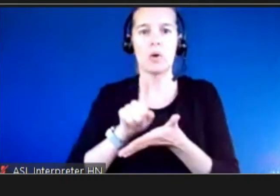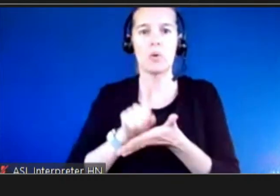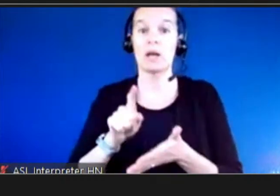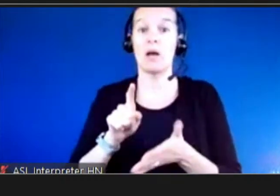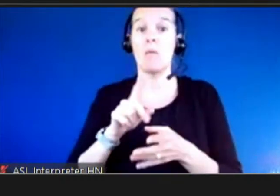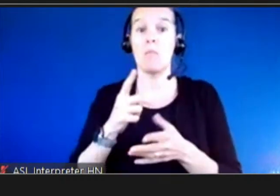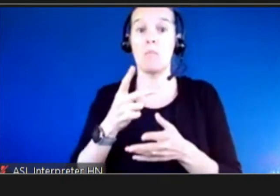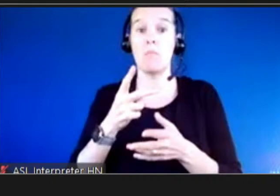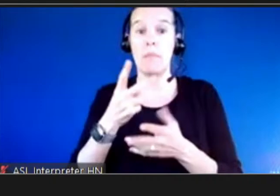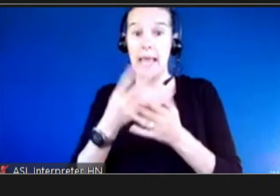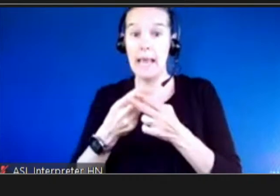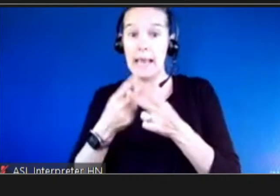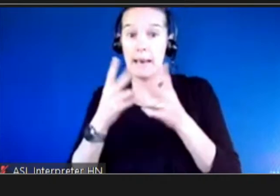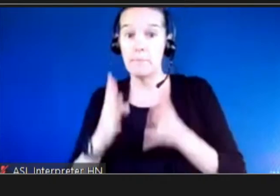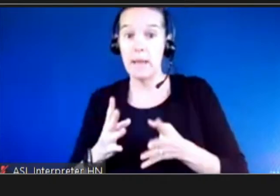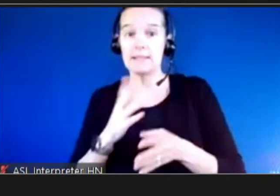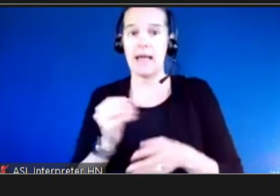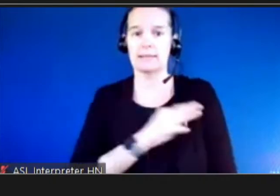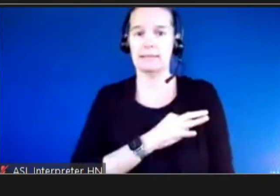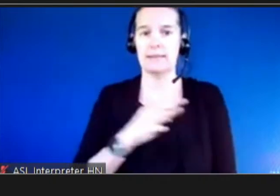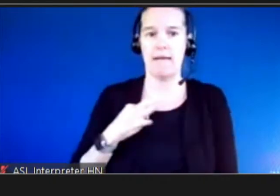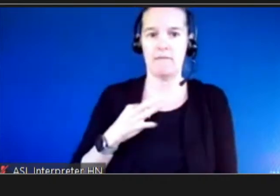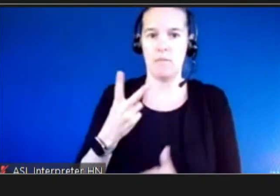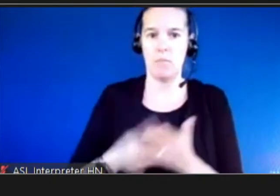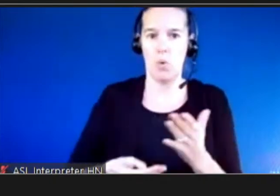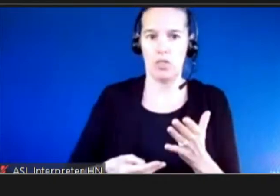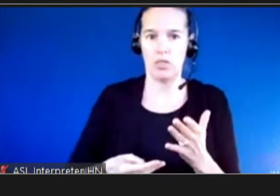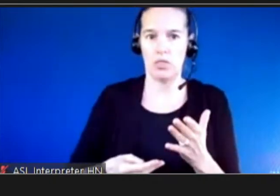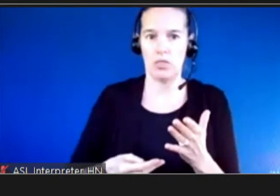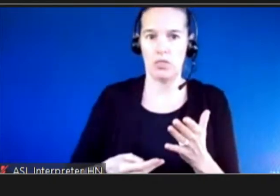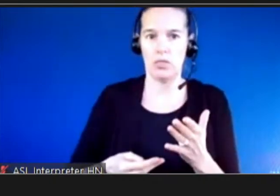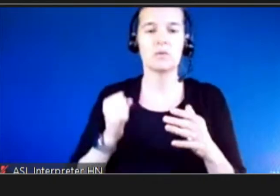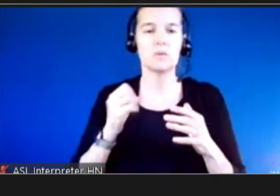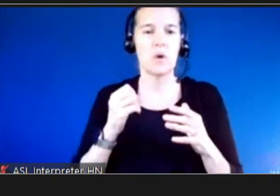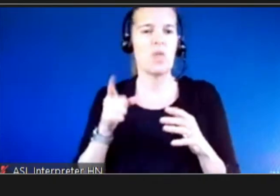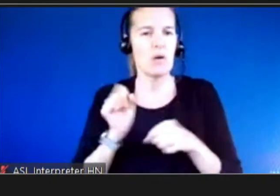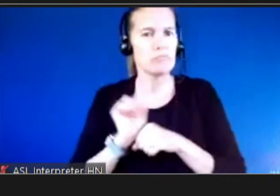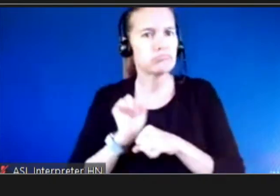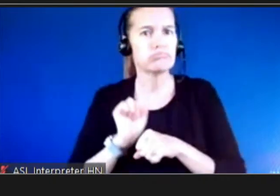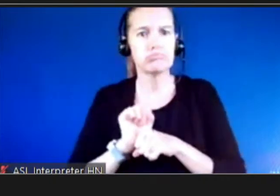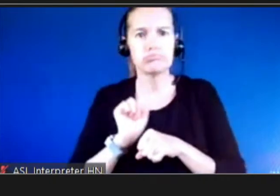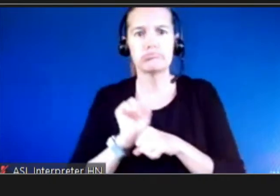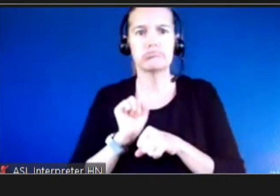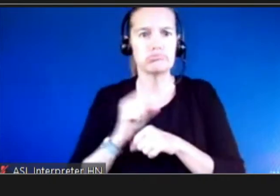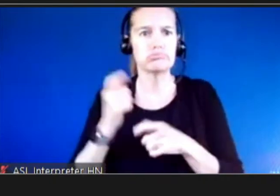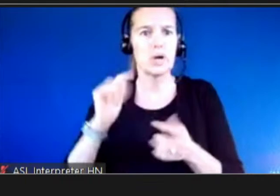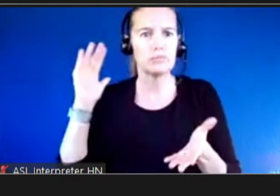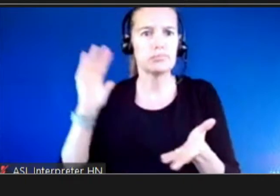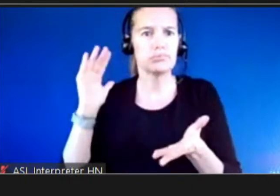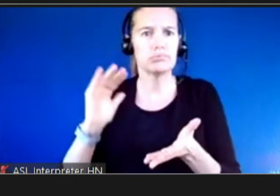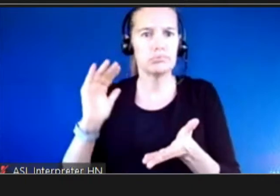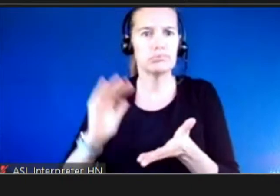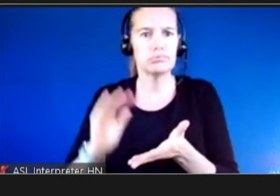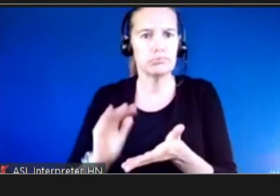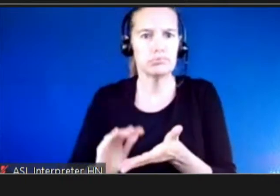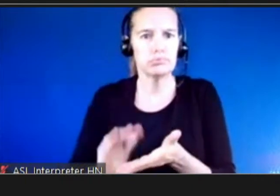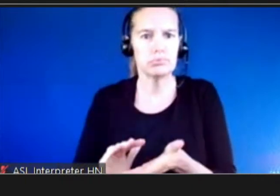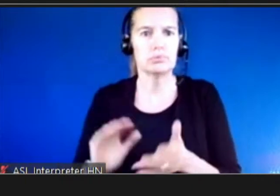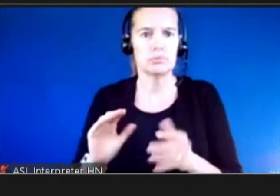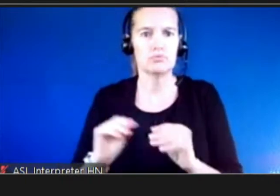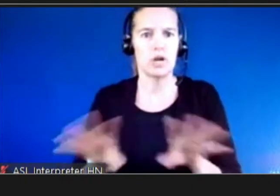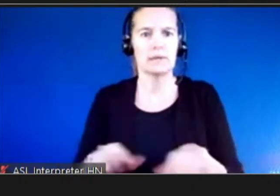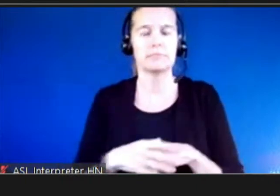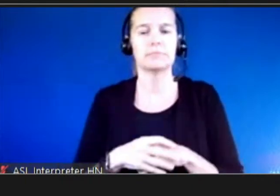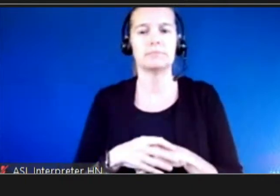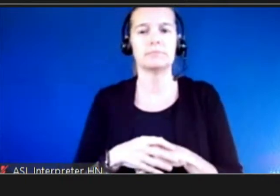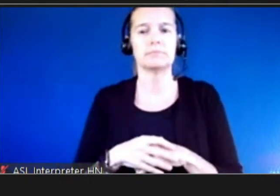staff, and are continuing that effort as well. So really working to mitigate this spread. One of